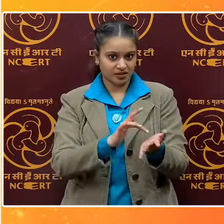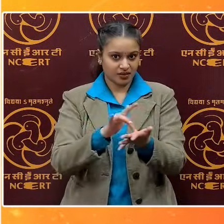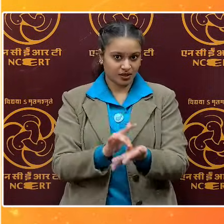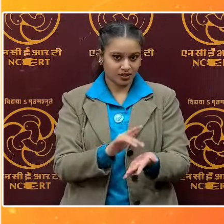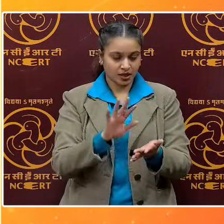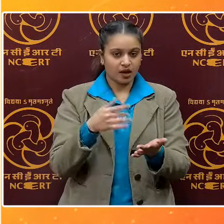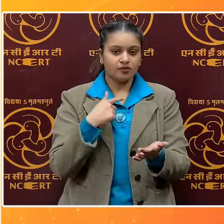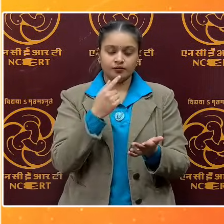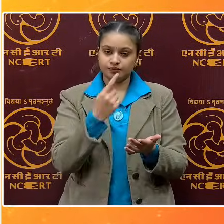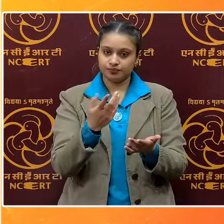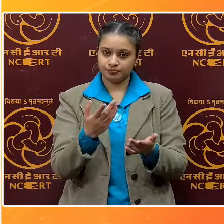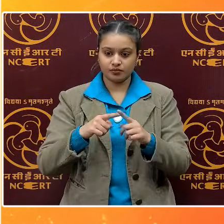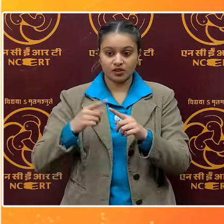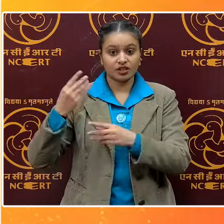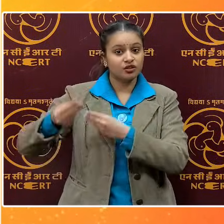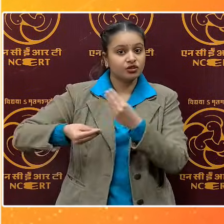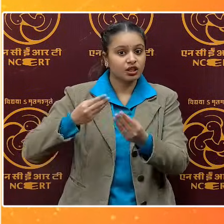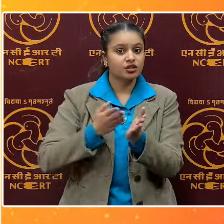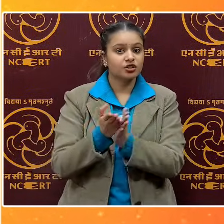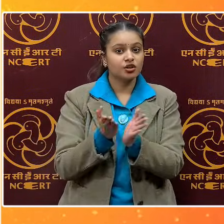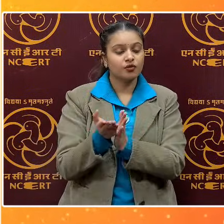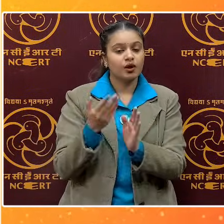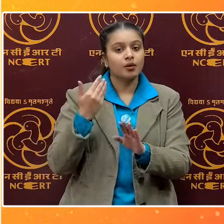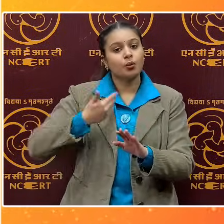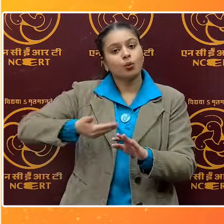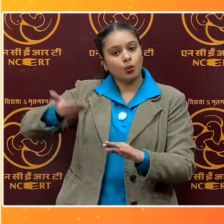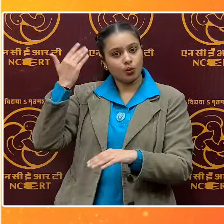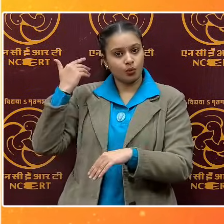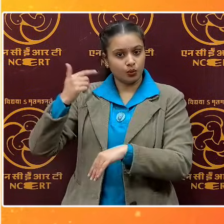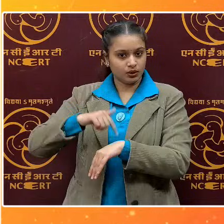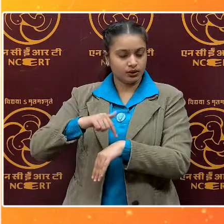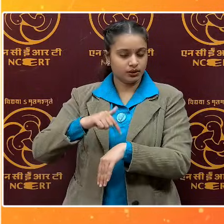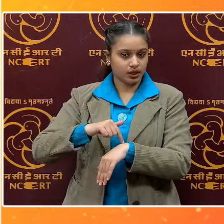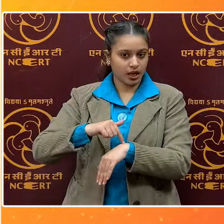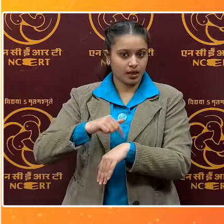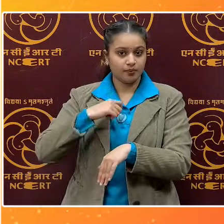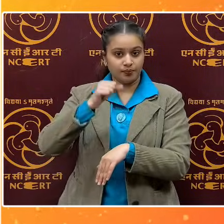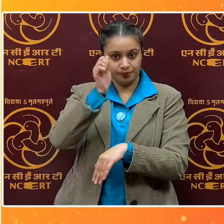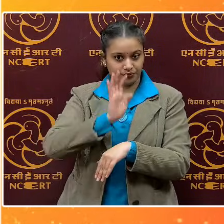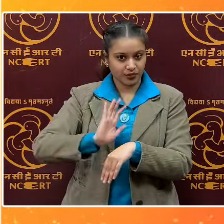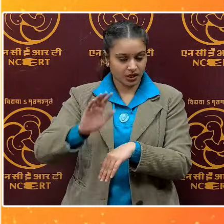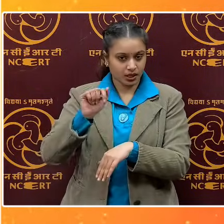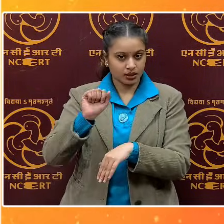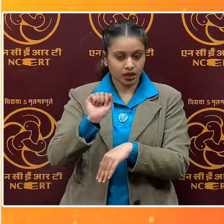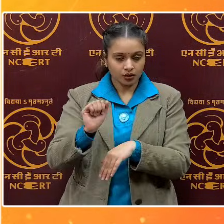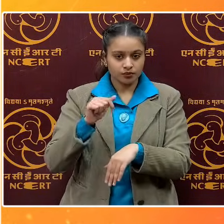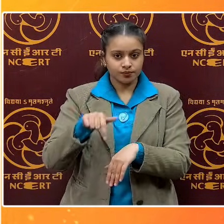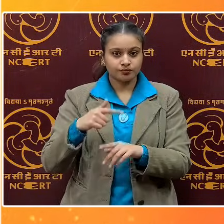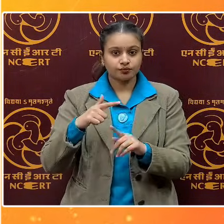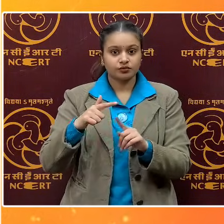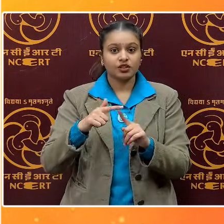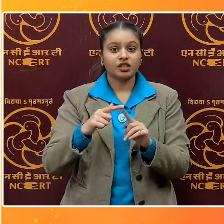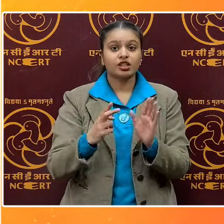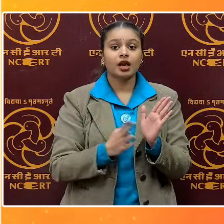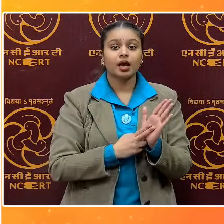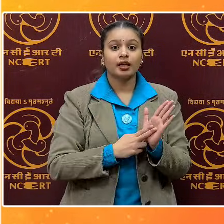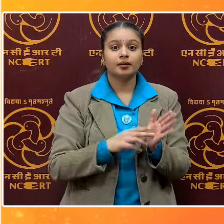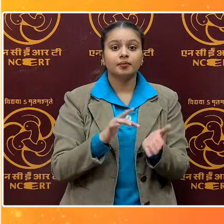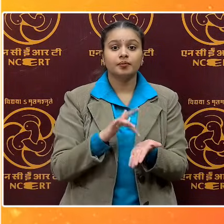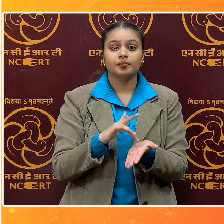In traditions. Earlier, in traditional India, they used to, in Tamil Nadu, I'll show